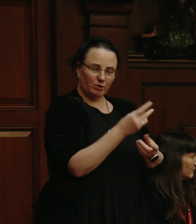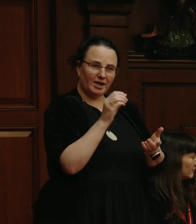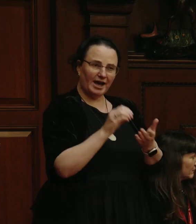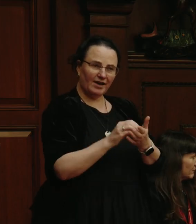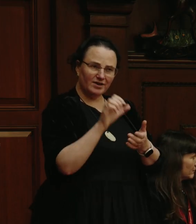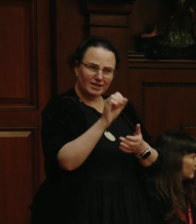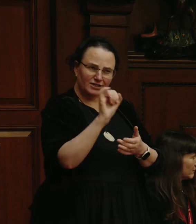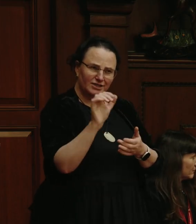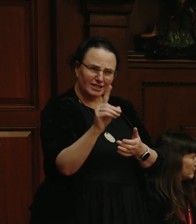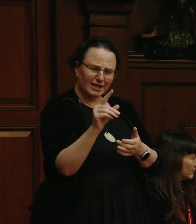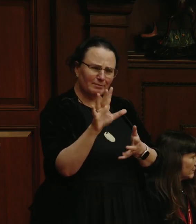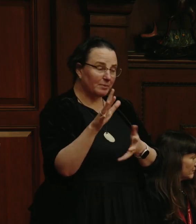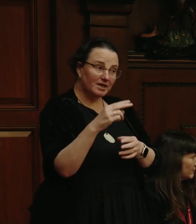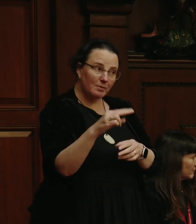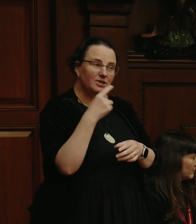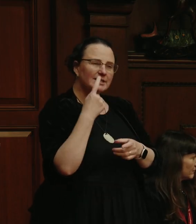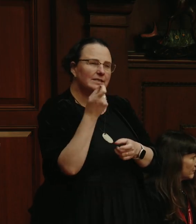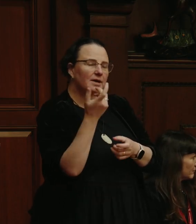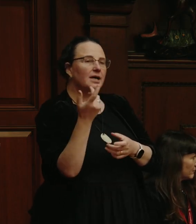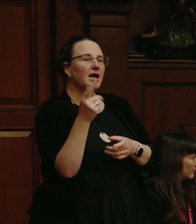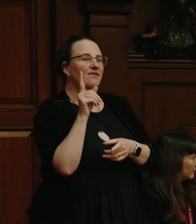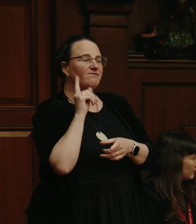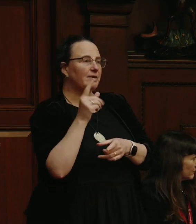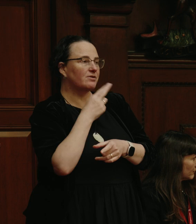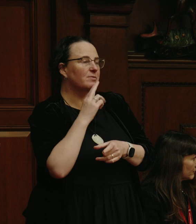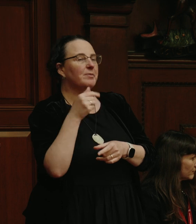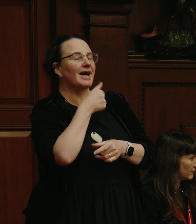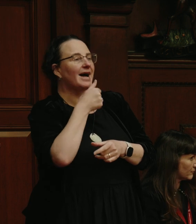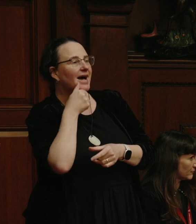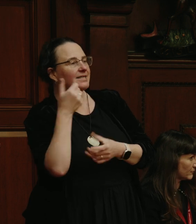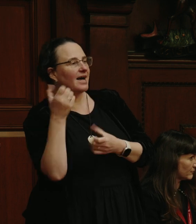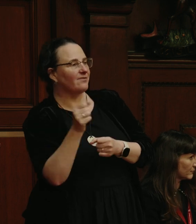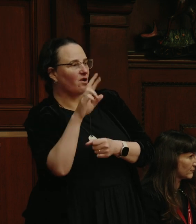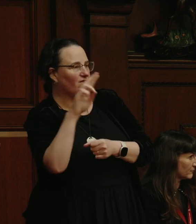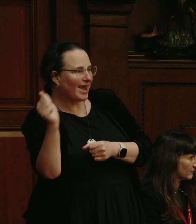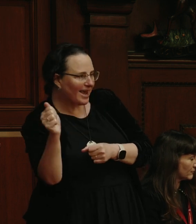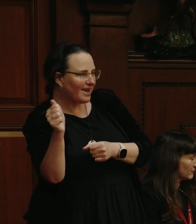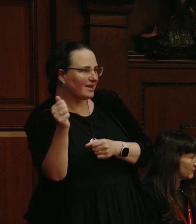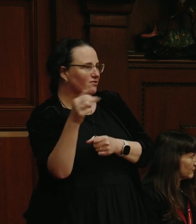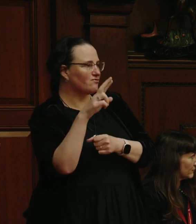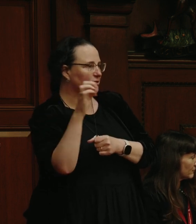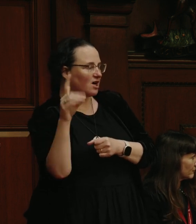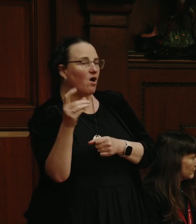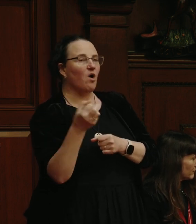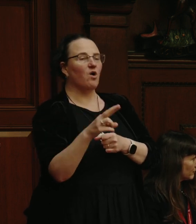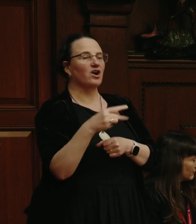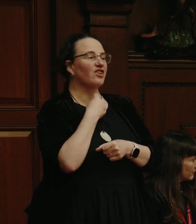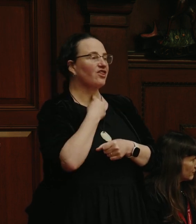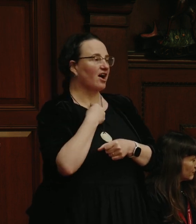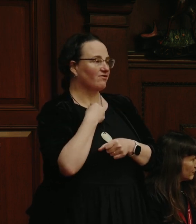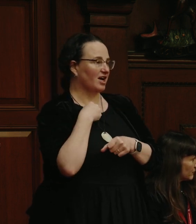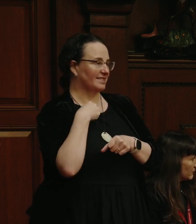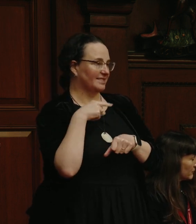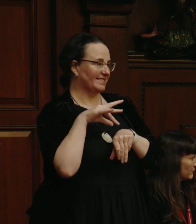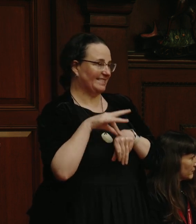will see little hints in the family, and it's usually a female relative, like an aunt with rheumatoid, or thyroid disease. That's very